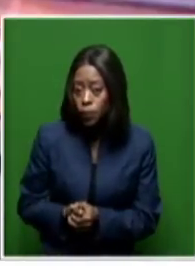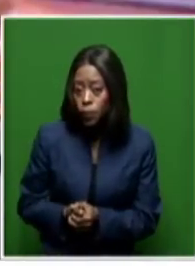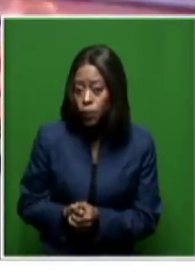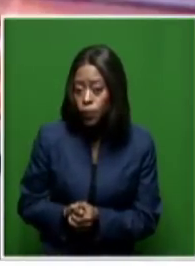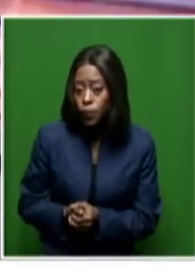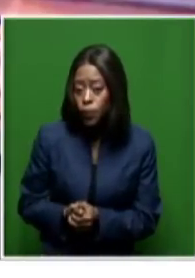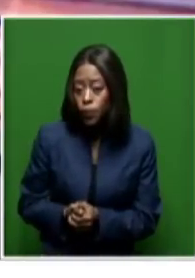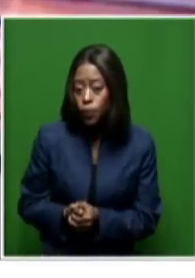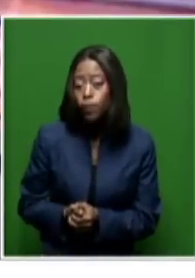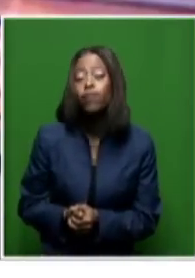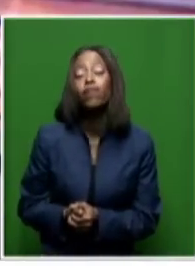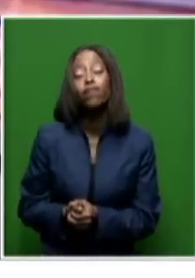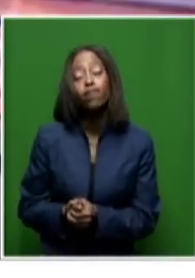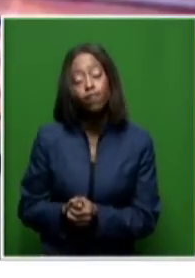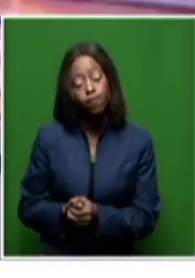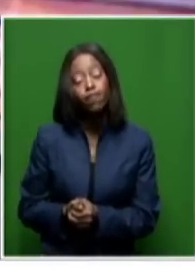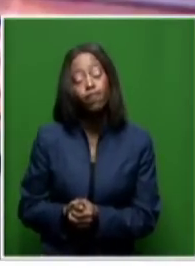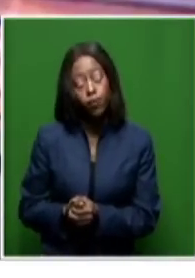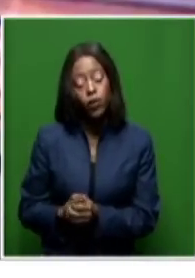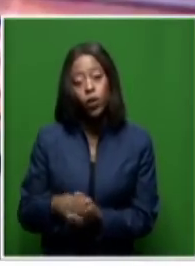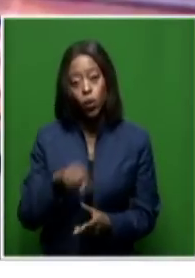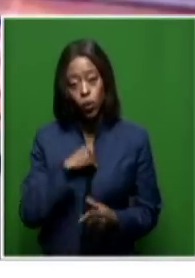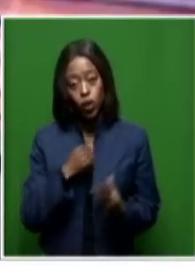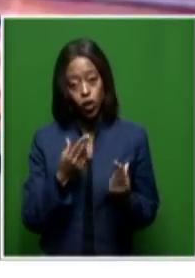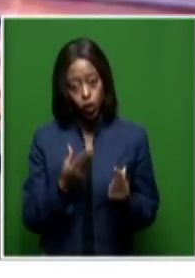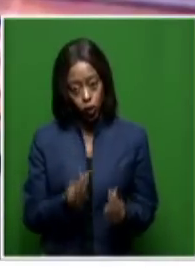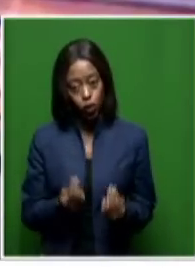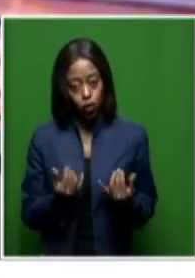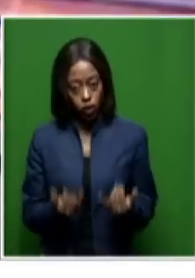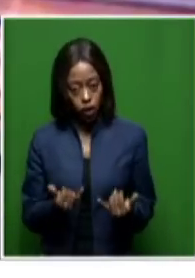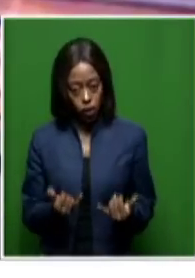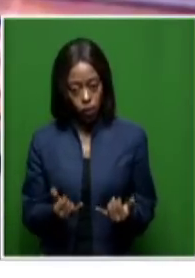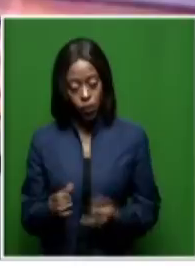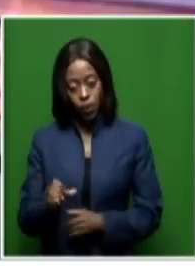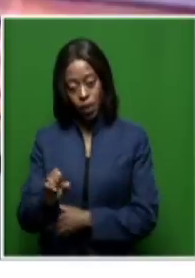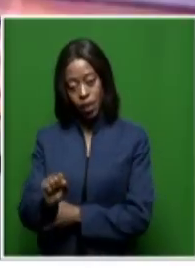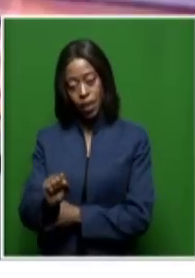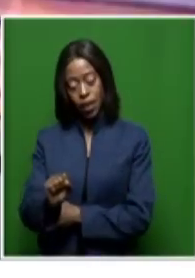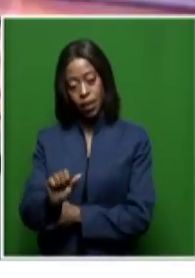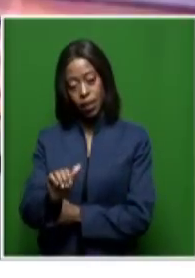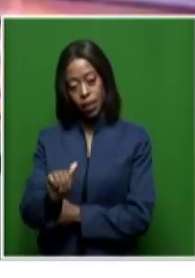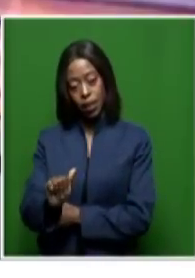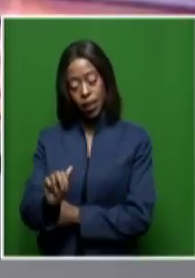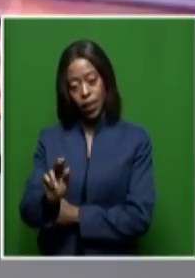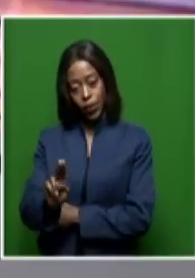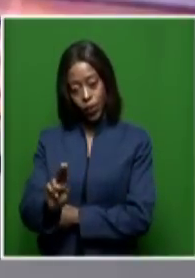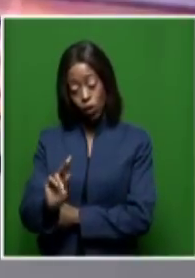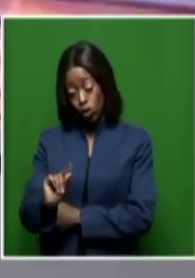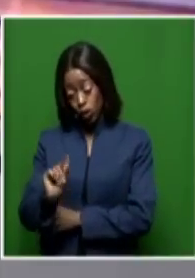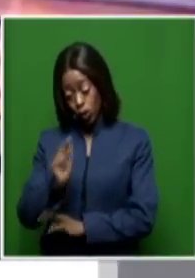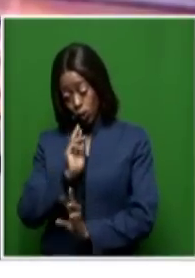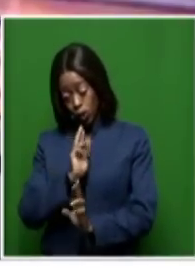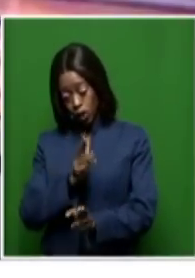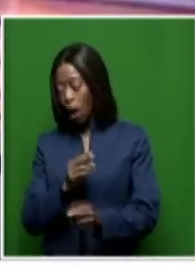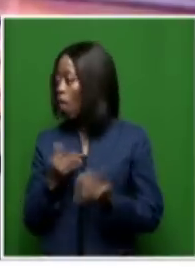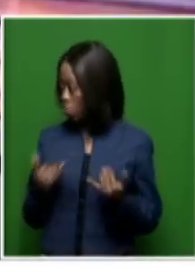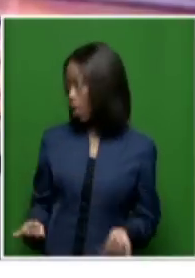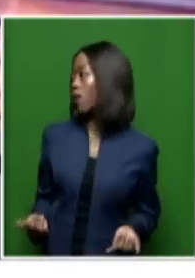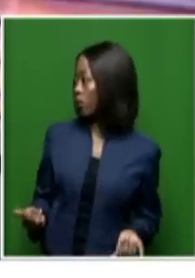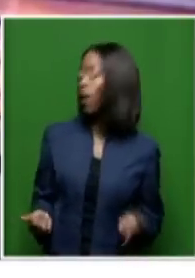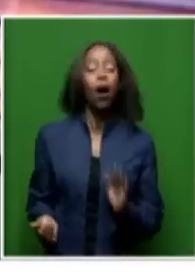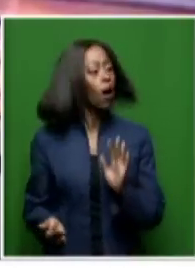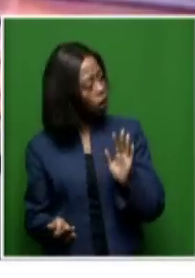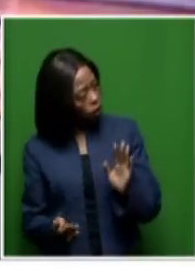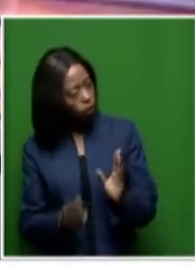Those have been done by us at the present moment with SIU. You'll get the report about that. So you're doing it now? It has been